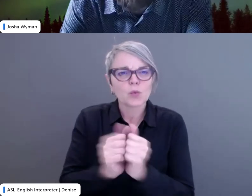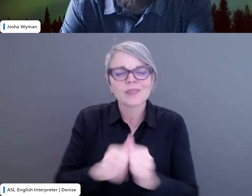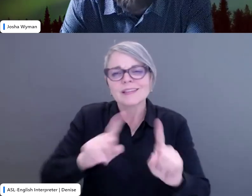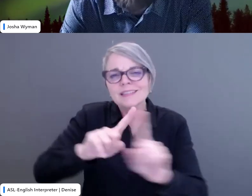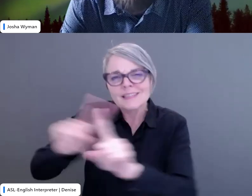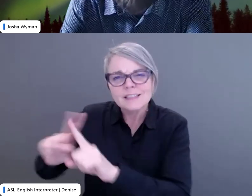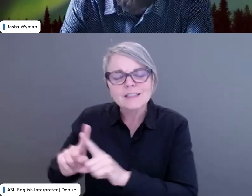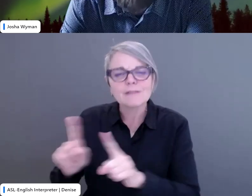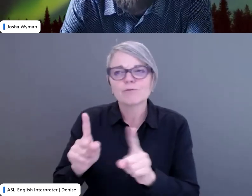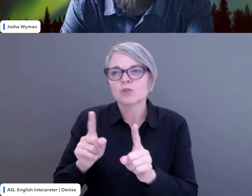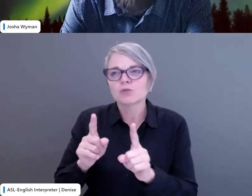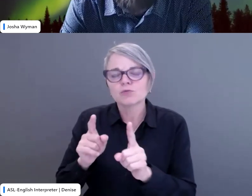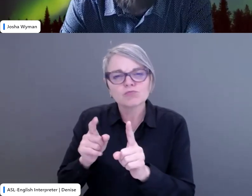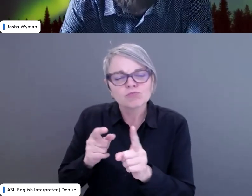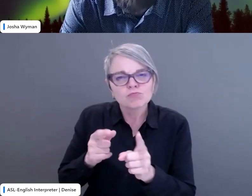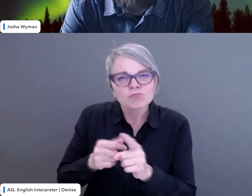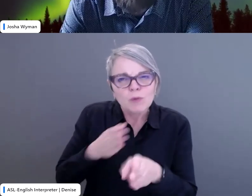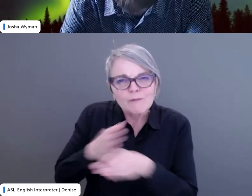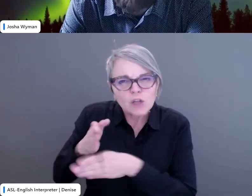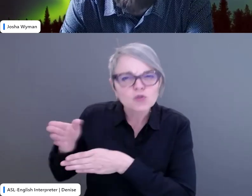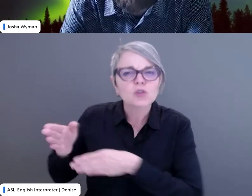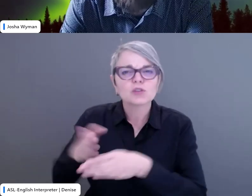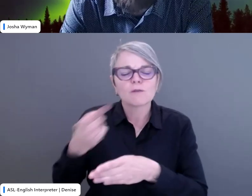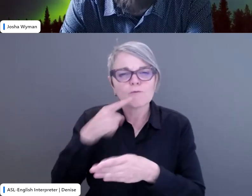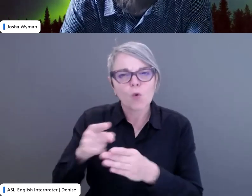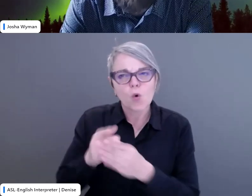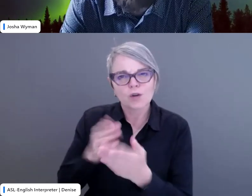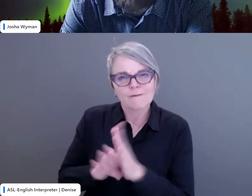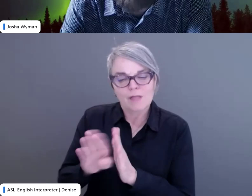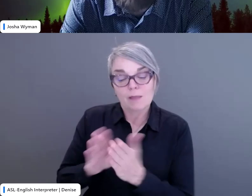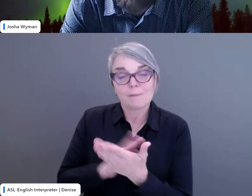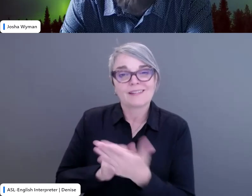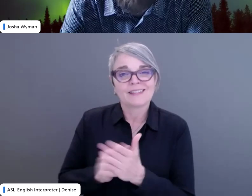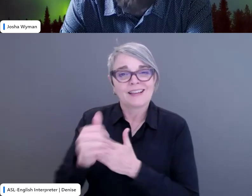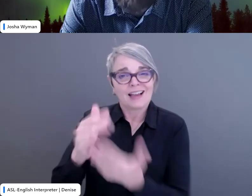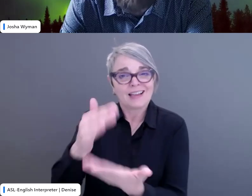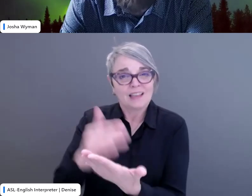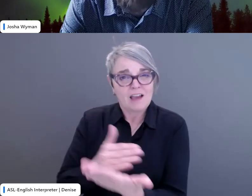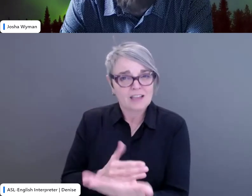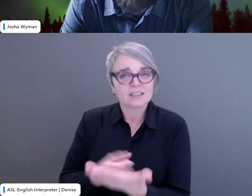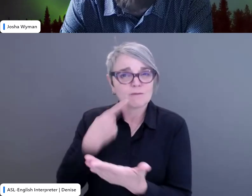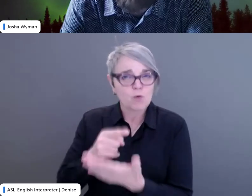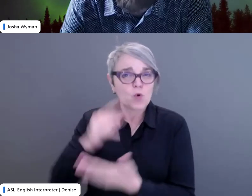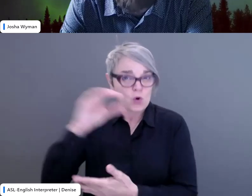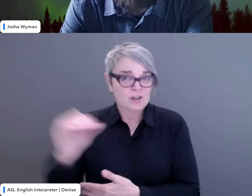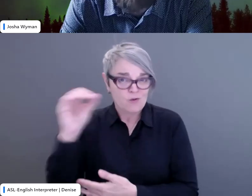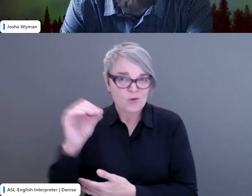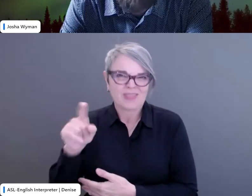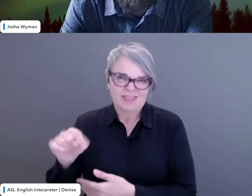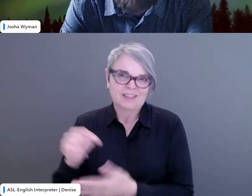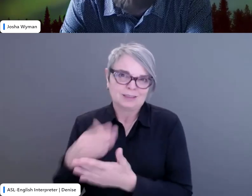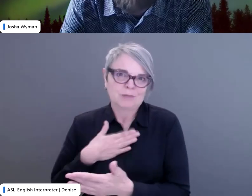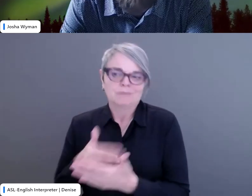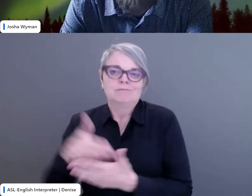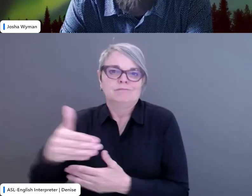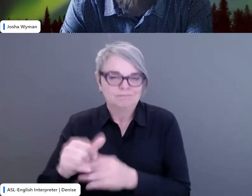guidelines for the Ontario context. And so that's kind of the big project I'm working on going forward